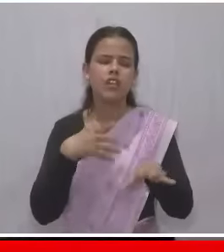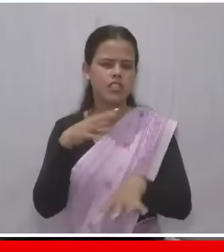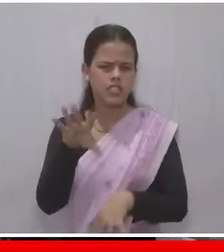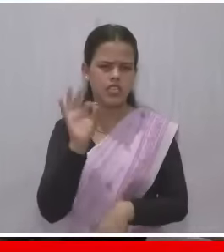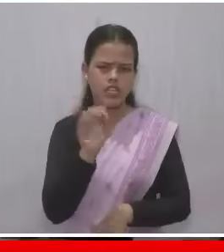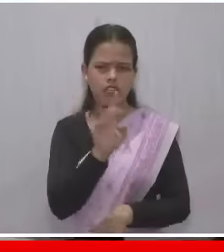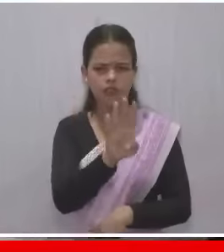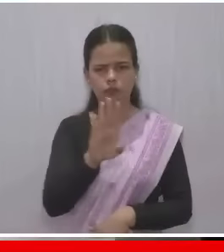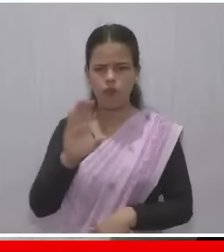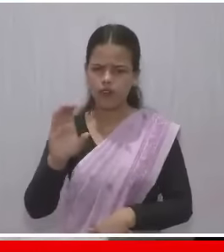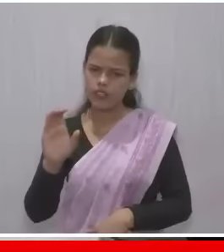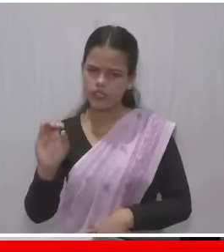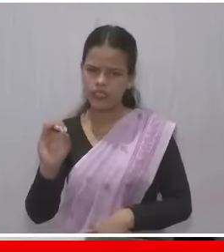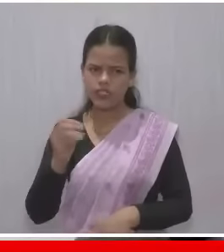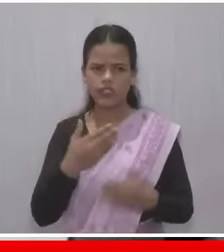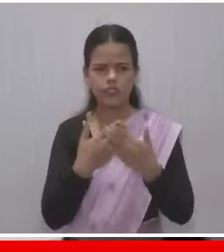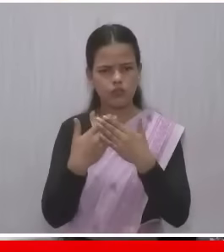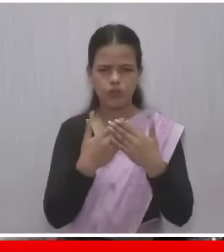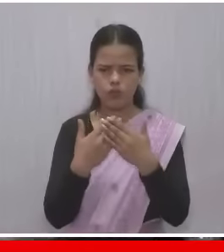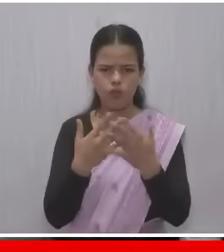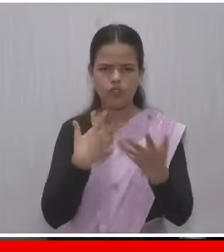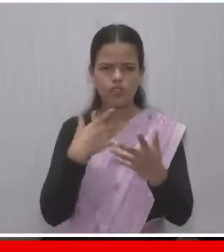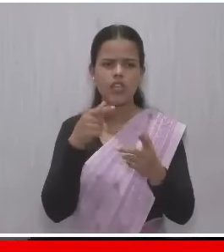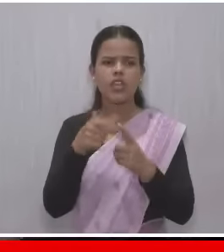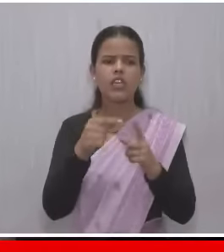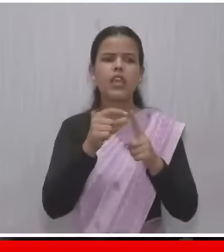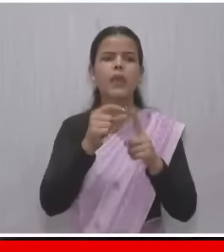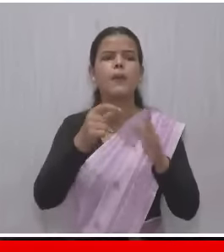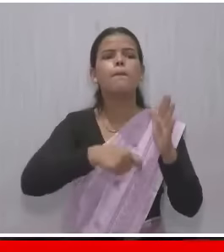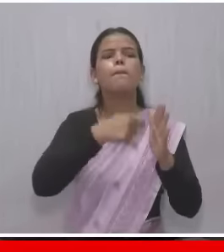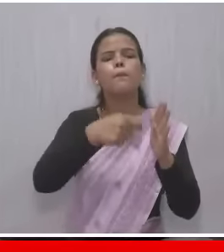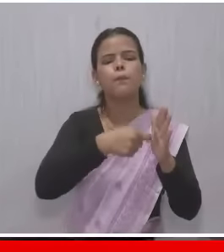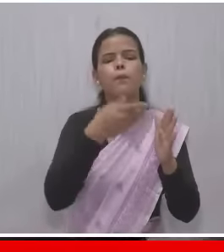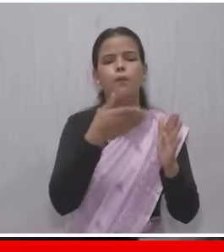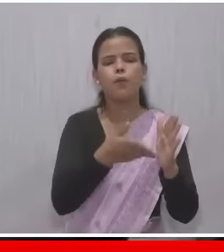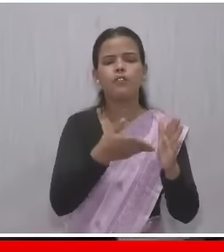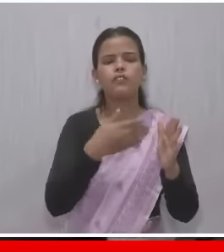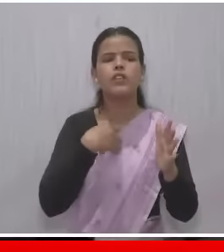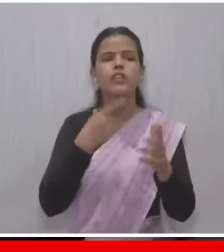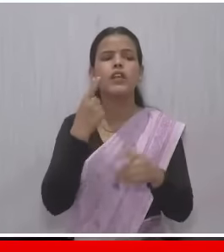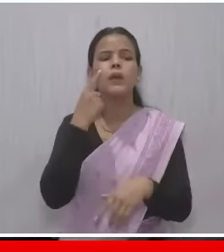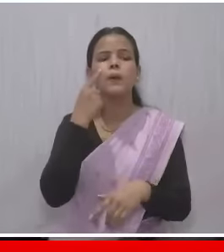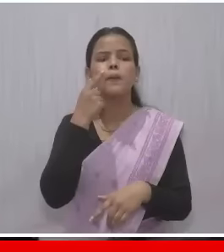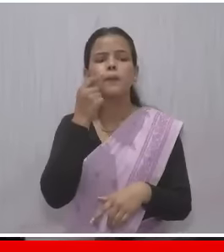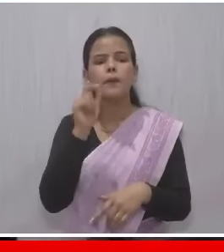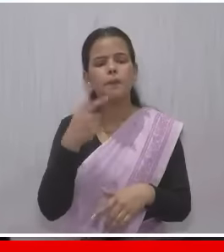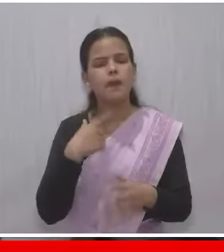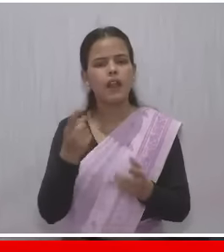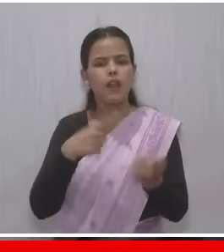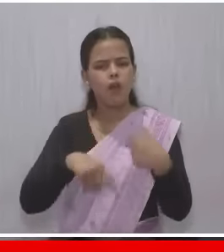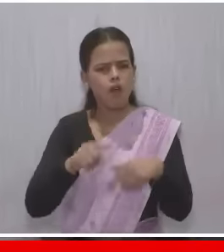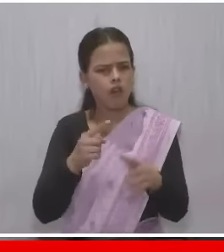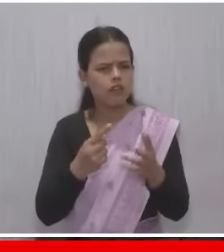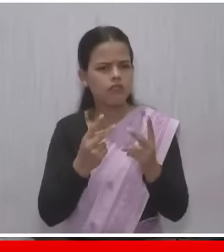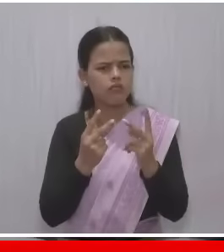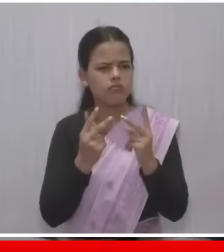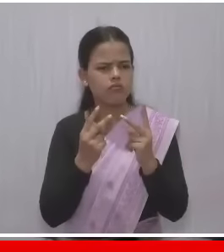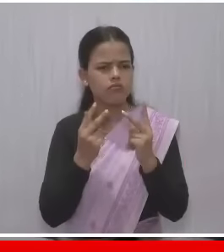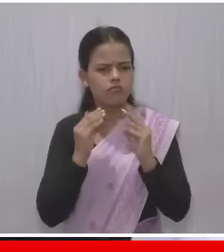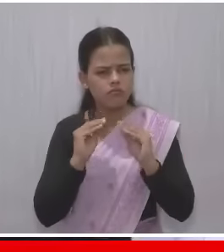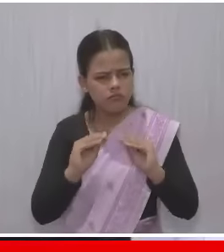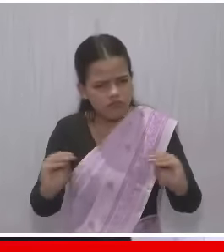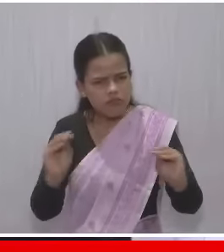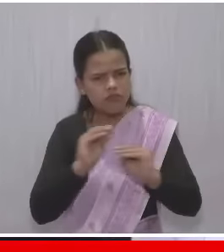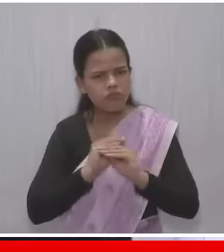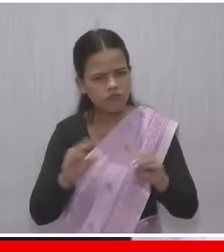as pilot project, and we had invited parents first. We oriented them that this scheme is